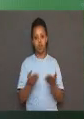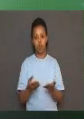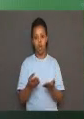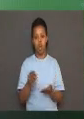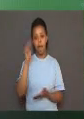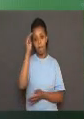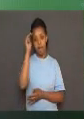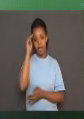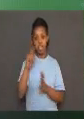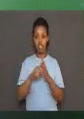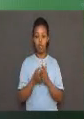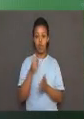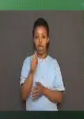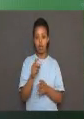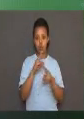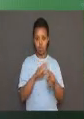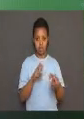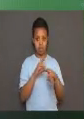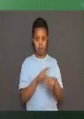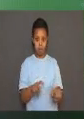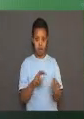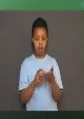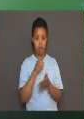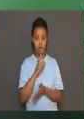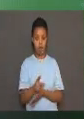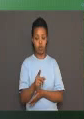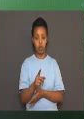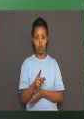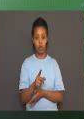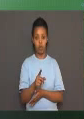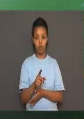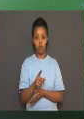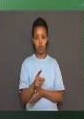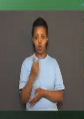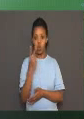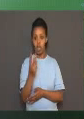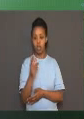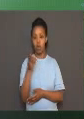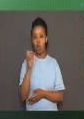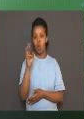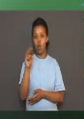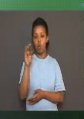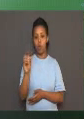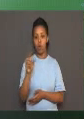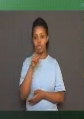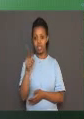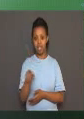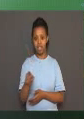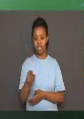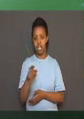Mendel began his experiments by crossing two homozygous